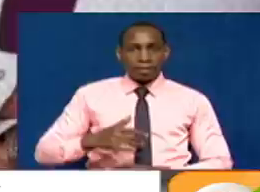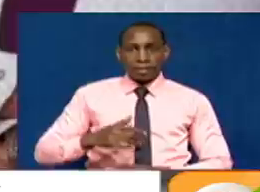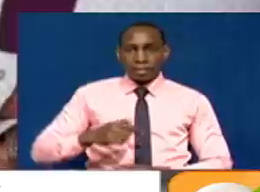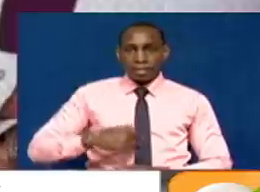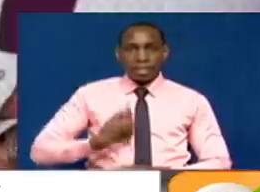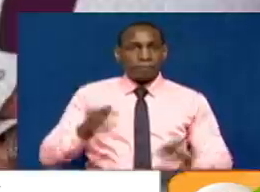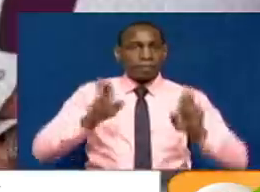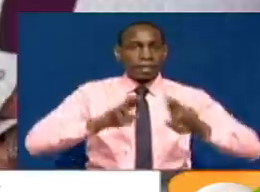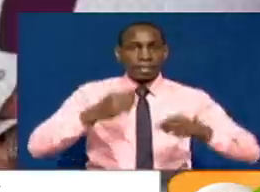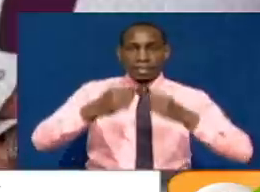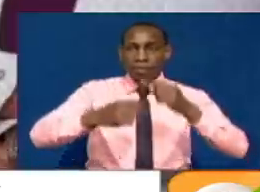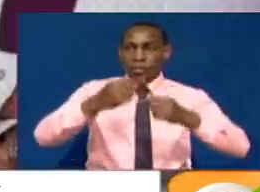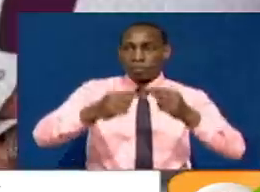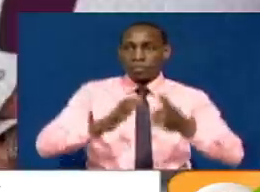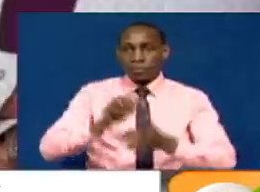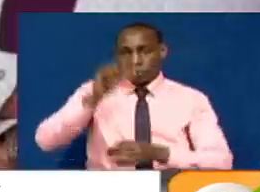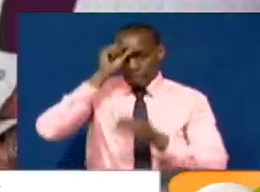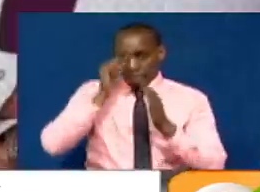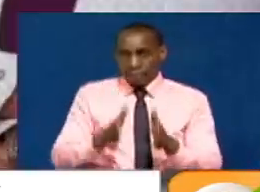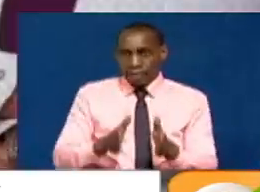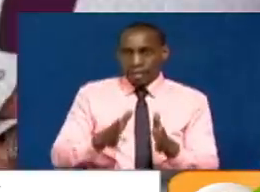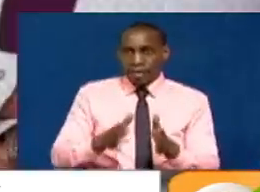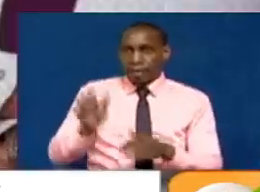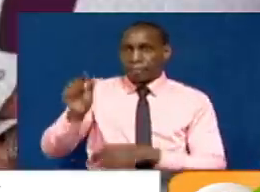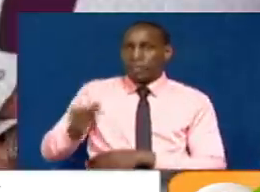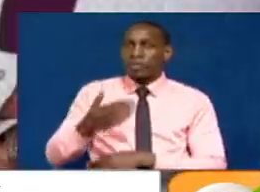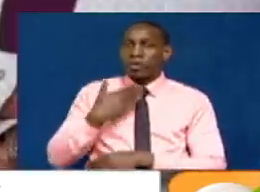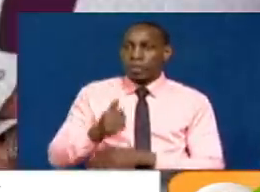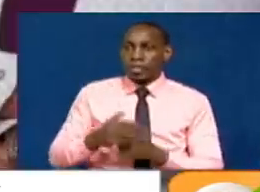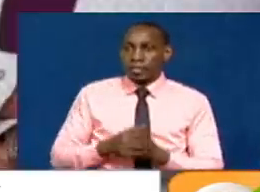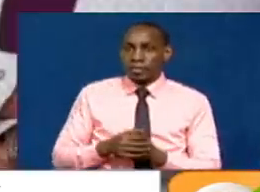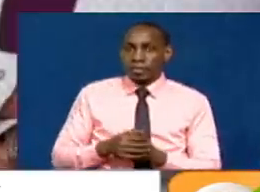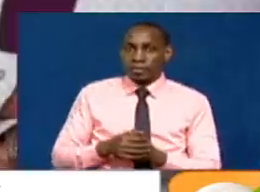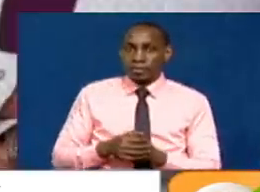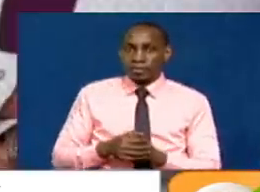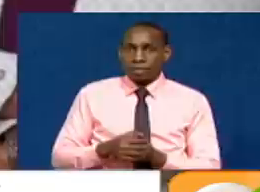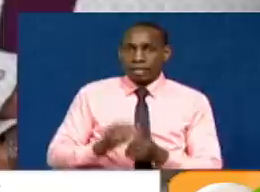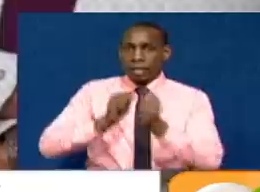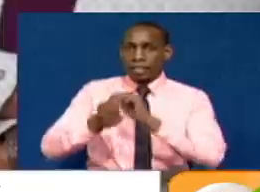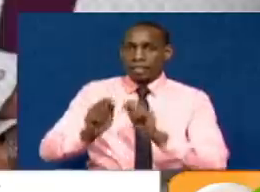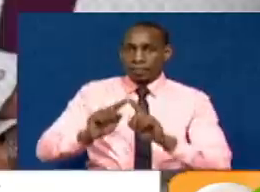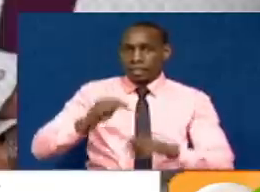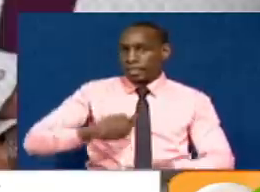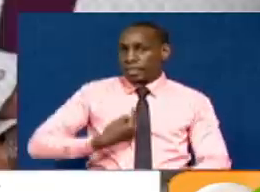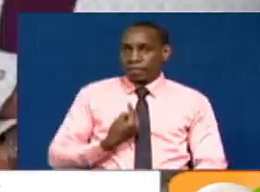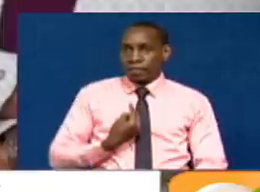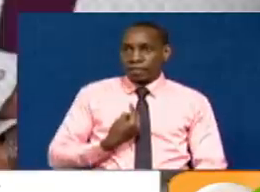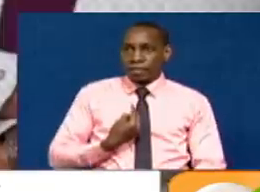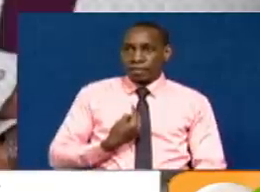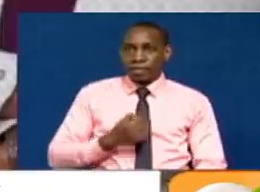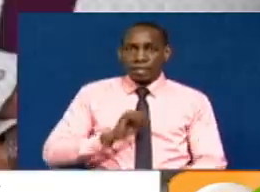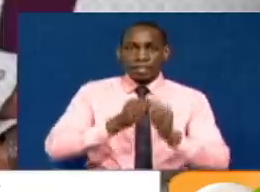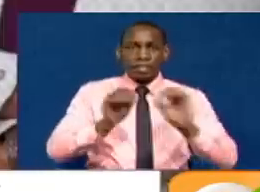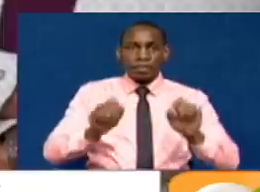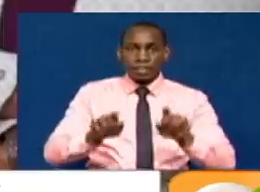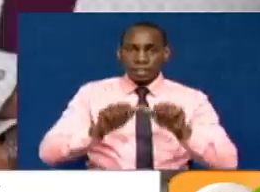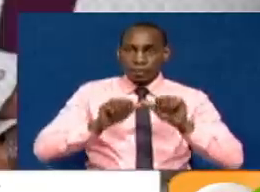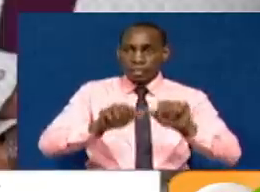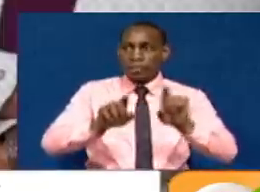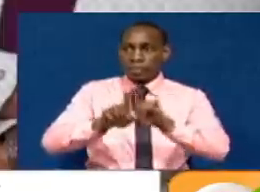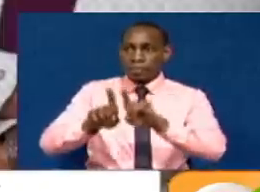So nitaendelea na hiyo ya ugavana. Mtu akitaka ni change yeye aende a change yake, lakini mimi yangu sitabadilisha. Itakuwa vile